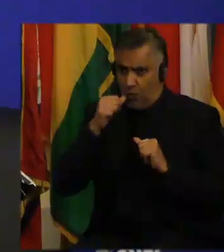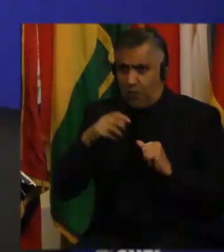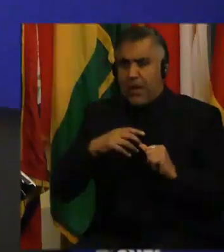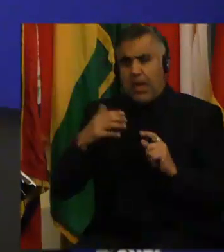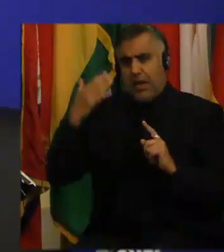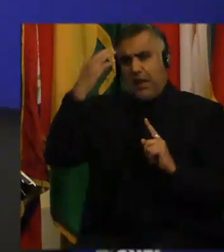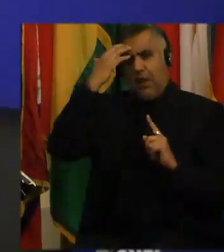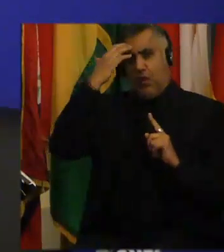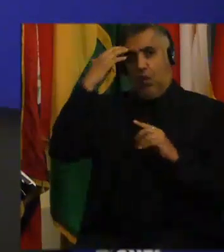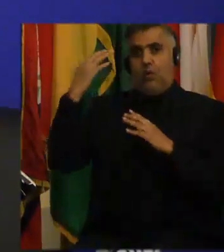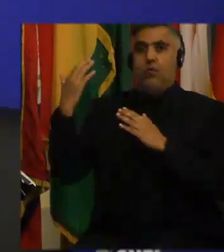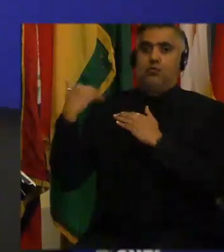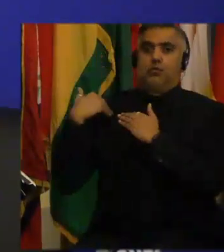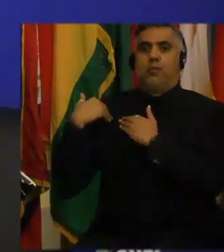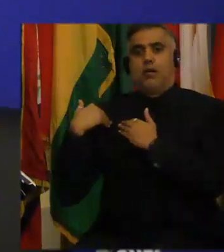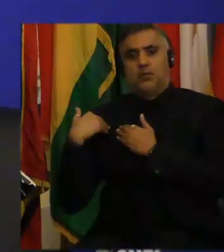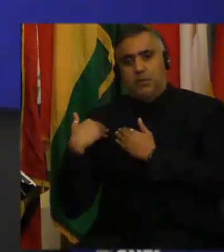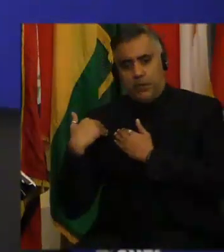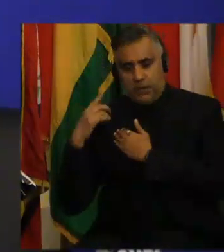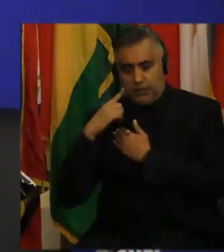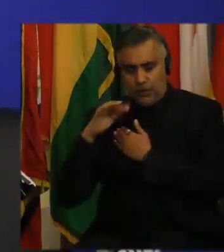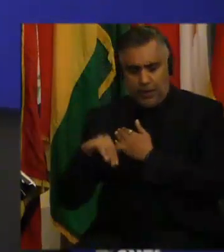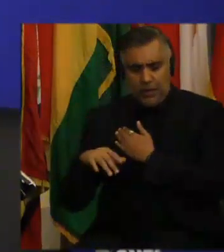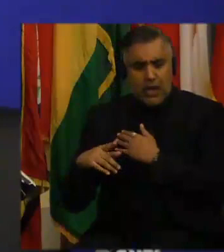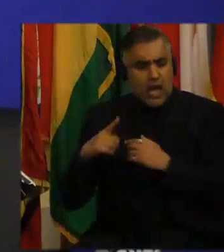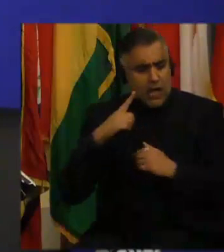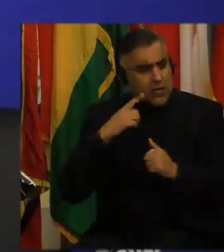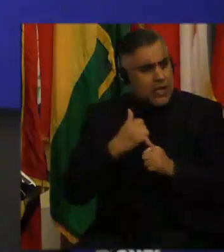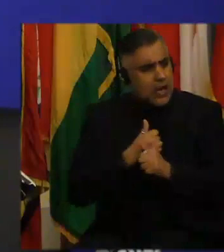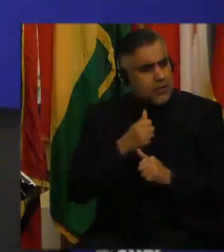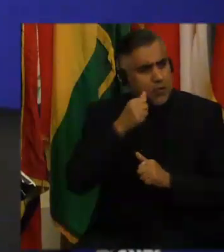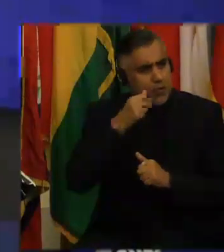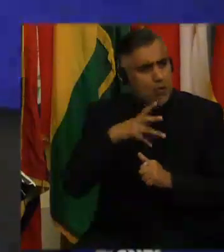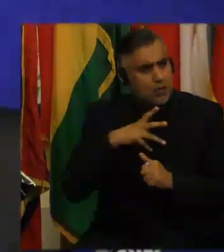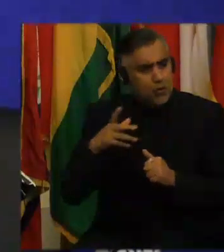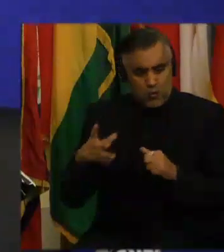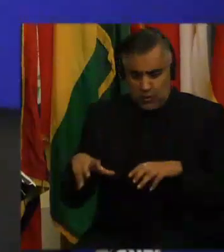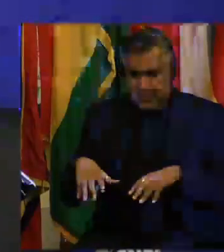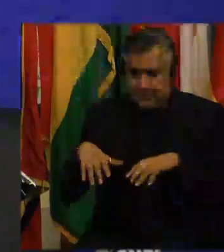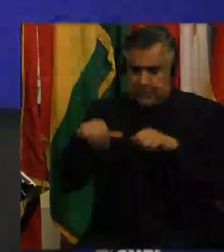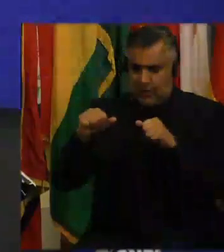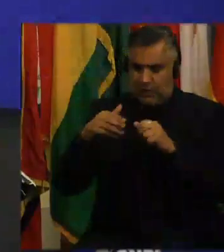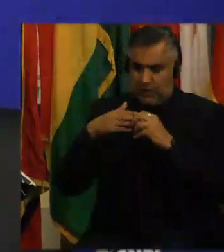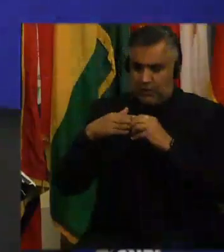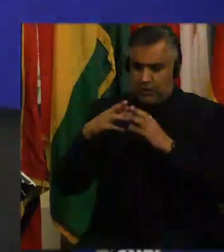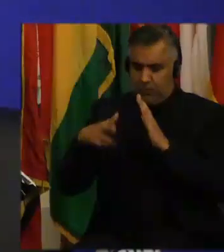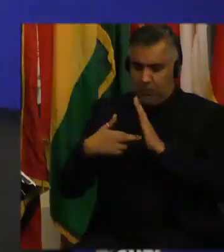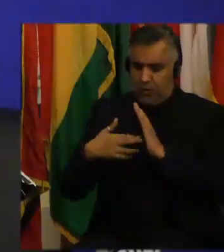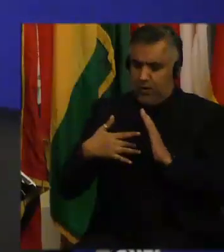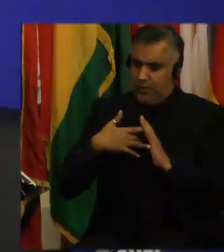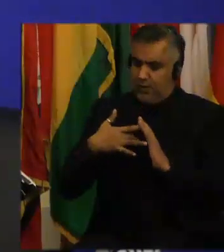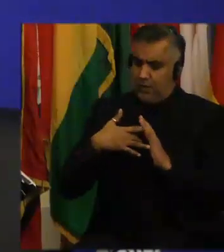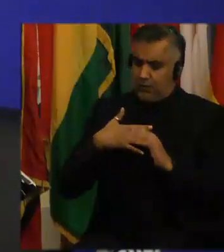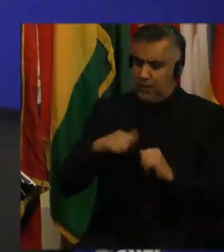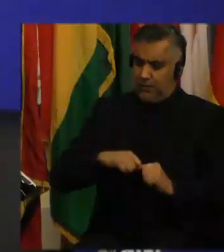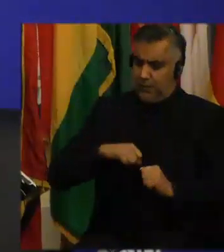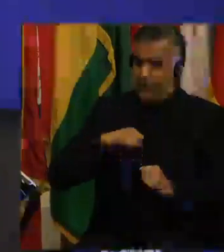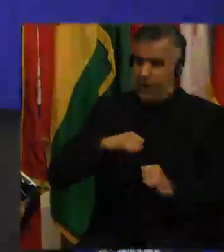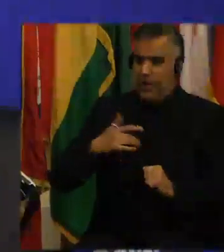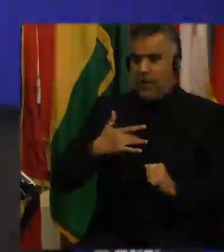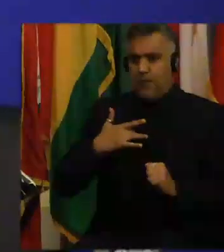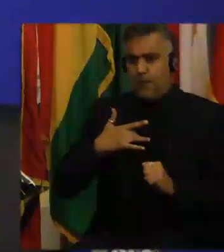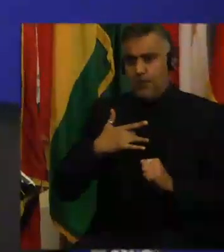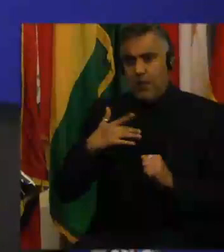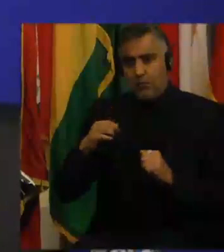the responsibility that comes along with that. I think every woman who first steps into a leadership role feels that sense of pride and that sense